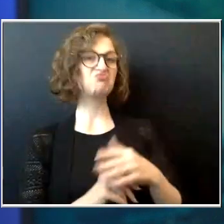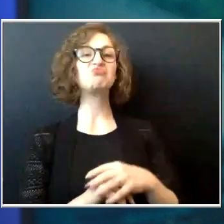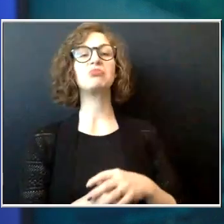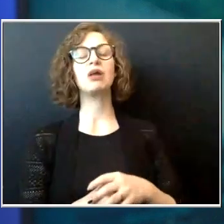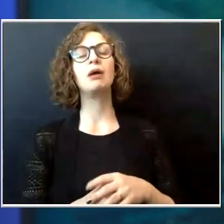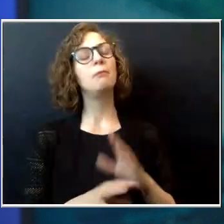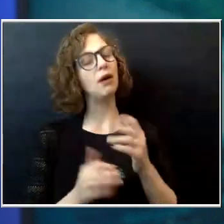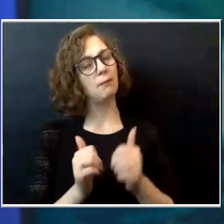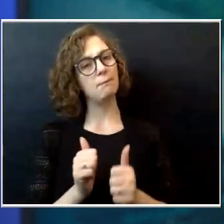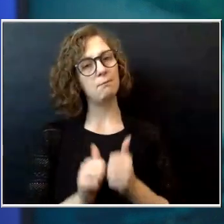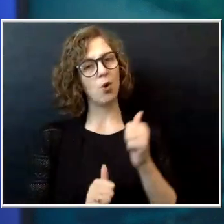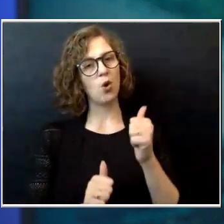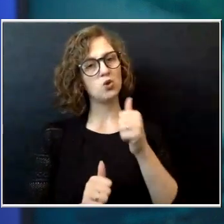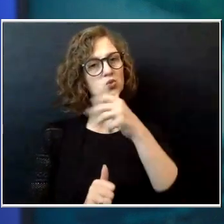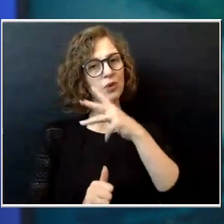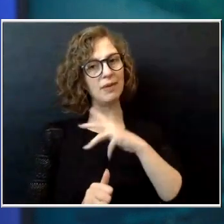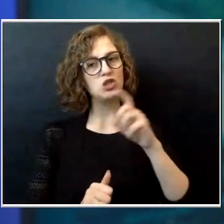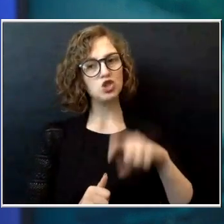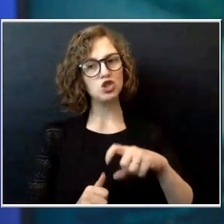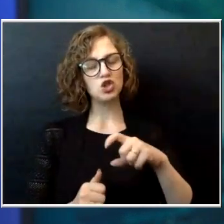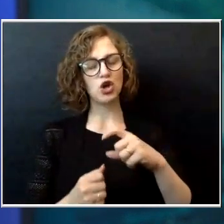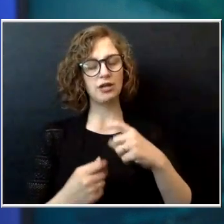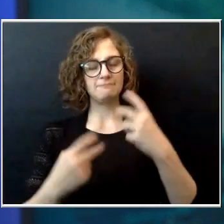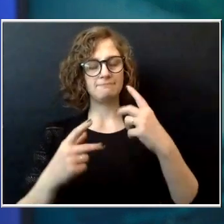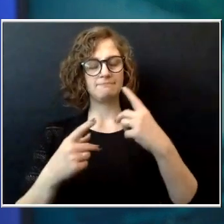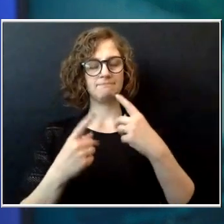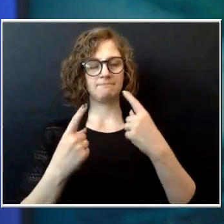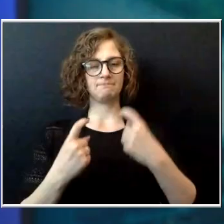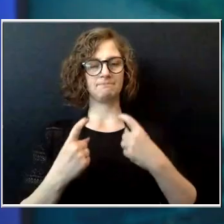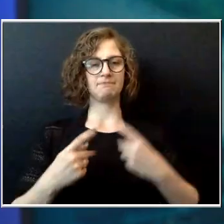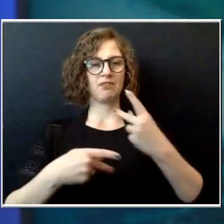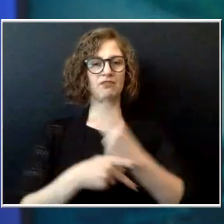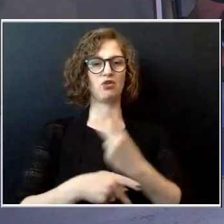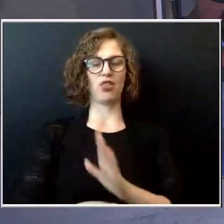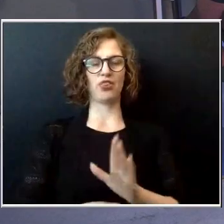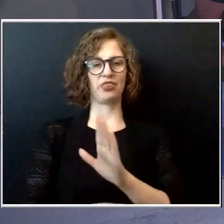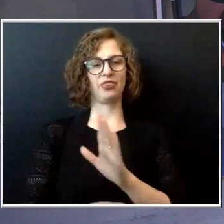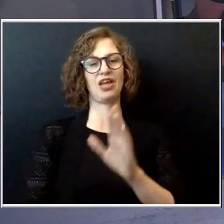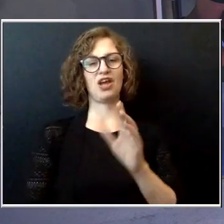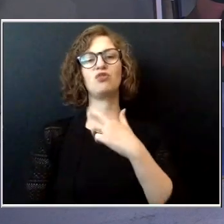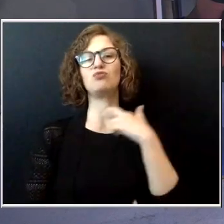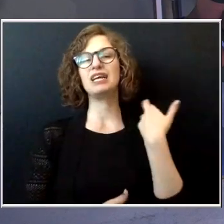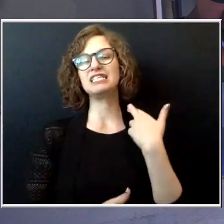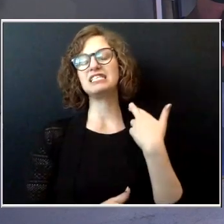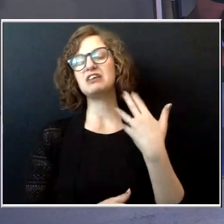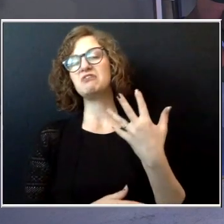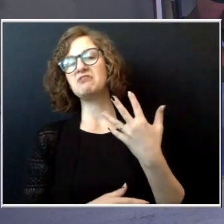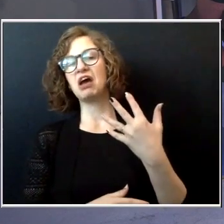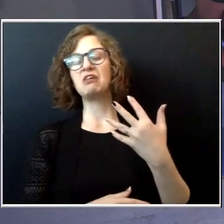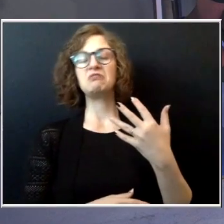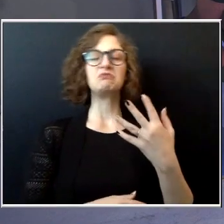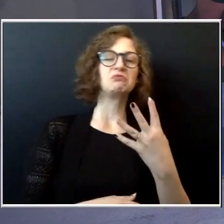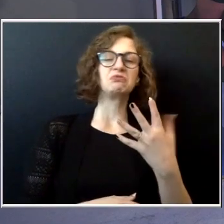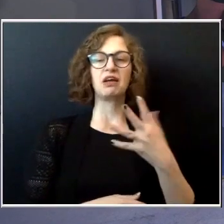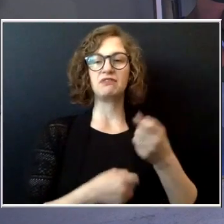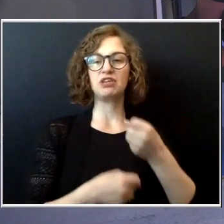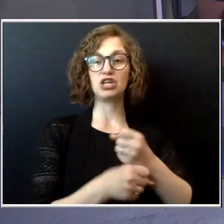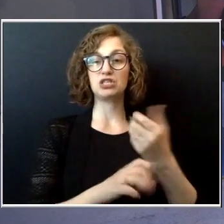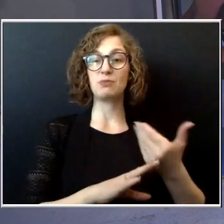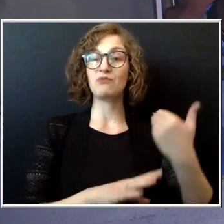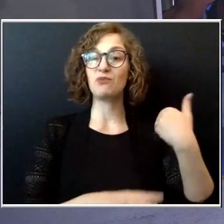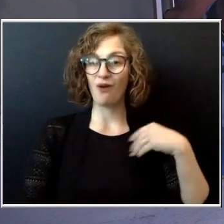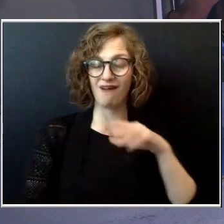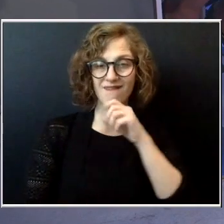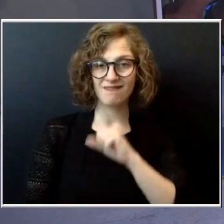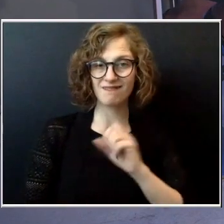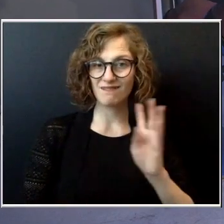age 40, and so it's good to start having that discussion young. So Shabana, how important is that family history? What